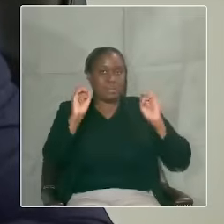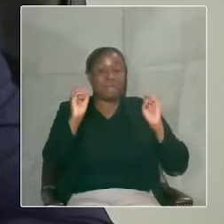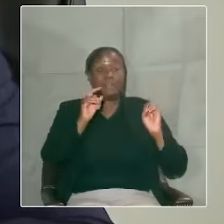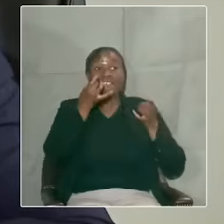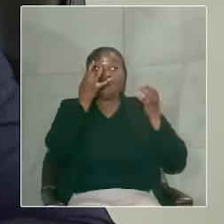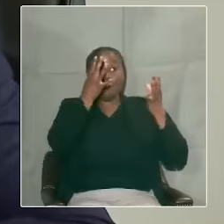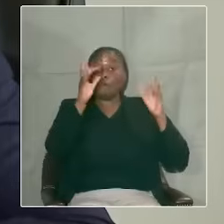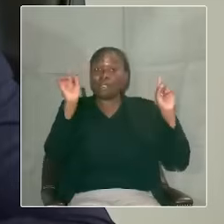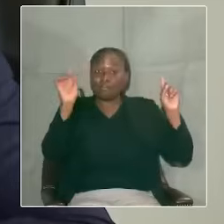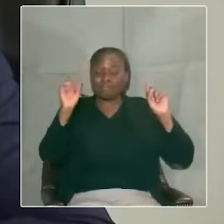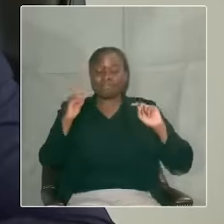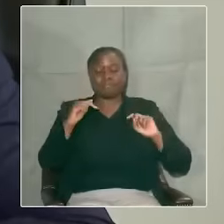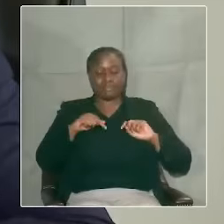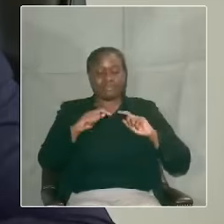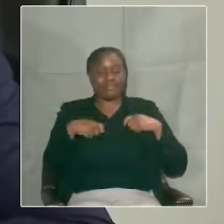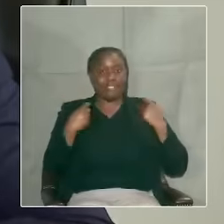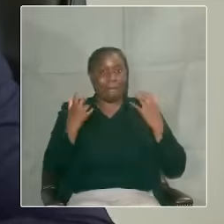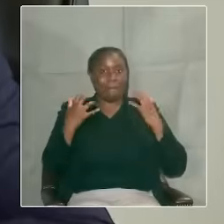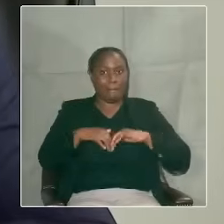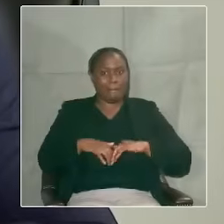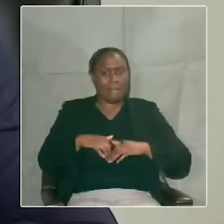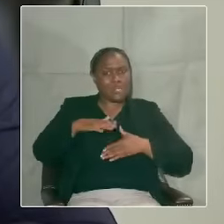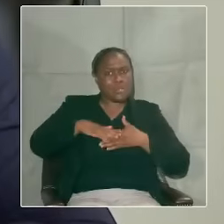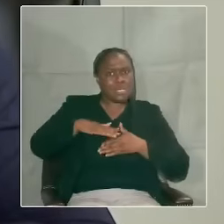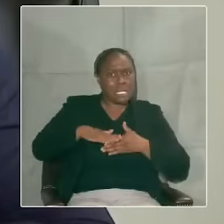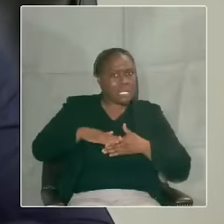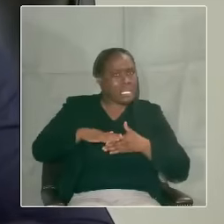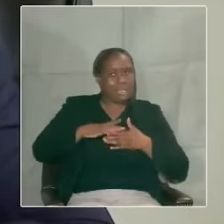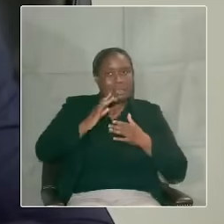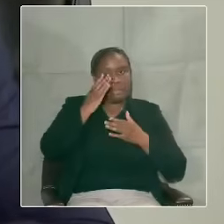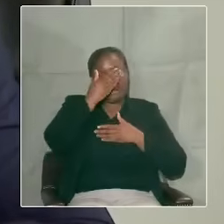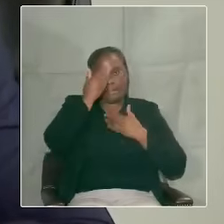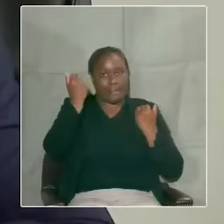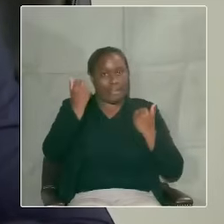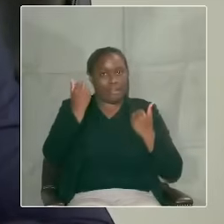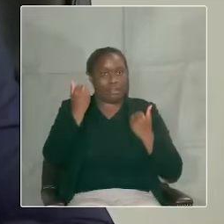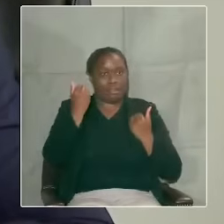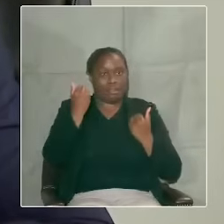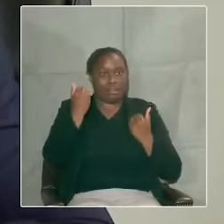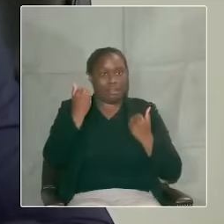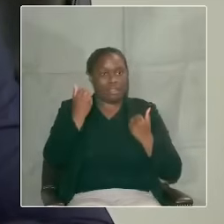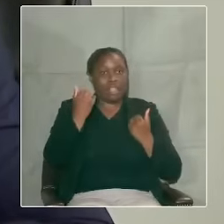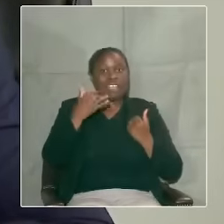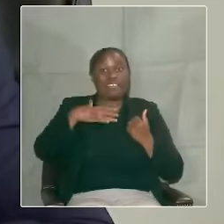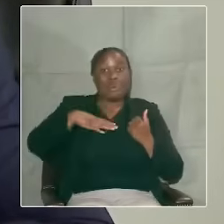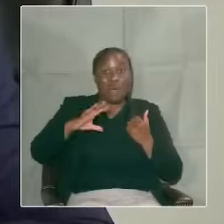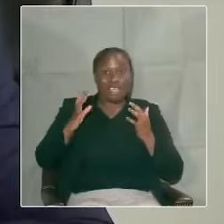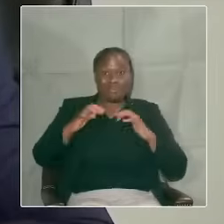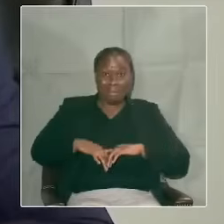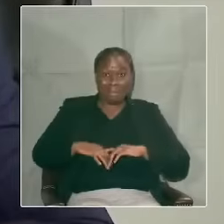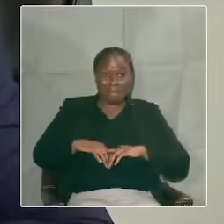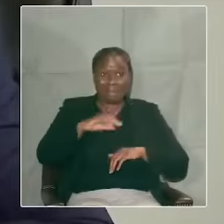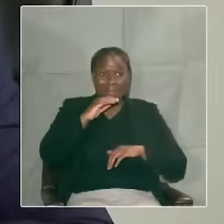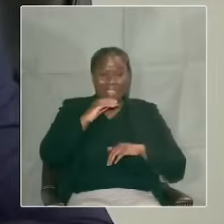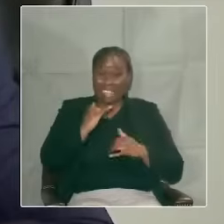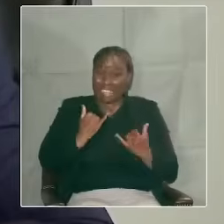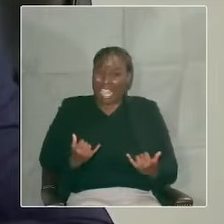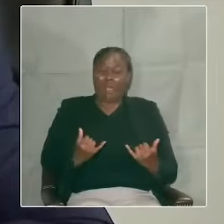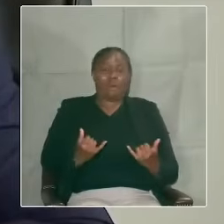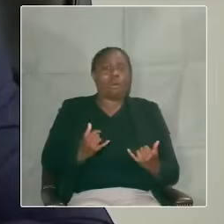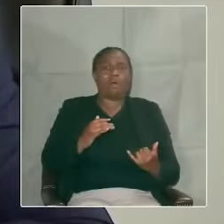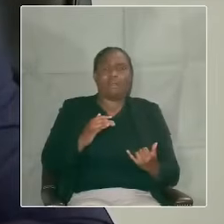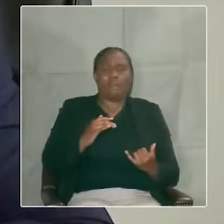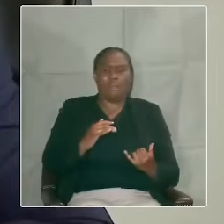unknown, and I said if ever it has to be done, it cannot even be done in this abrupt